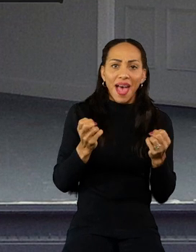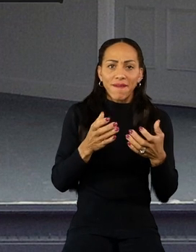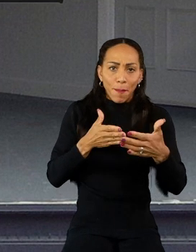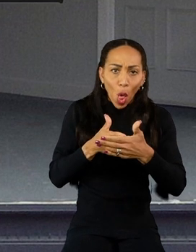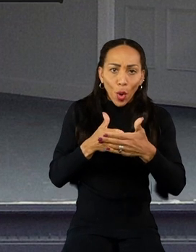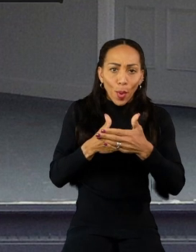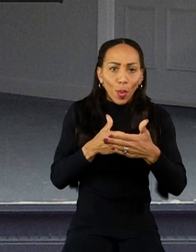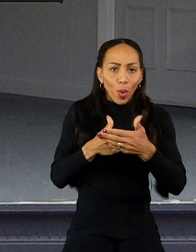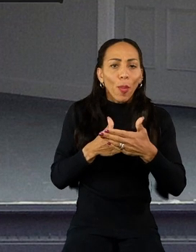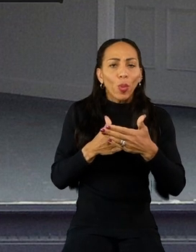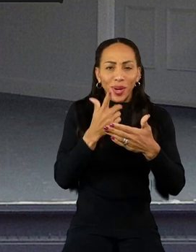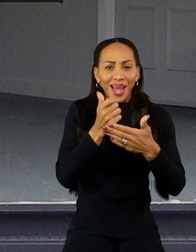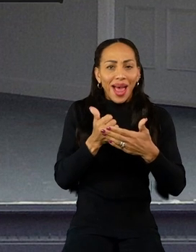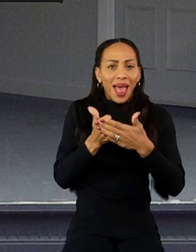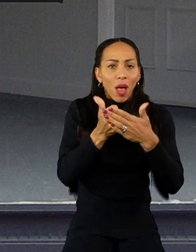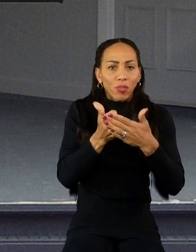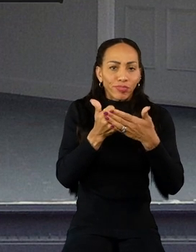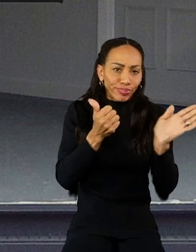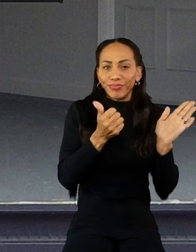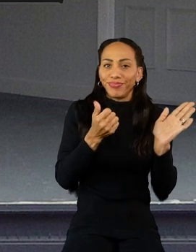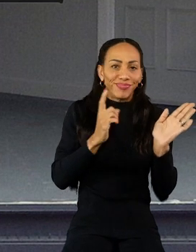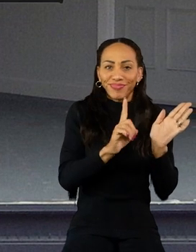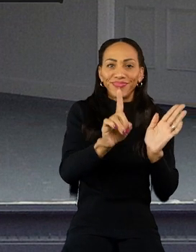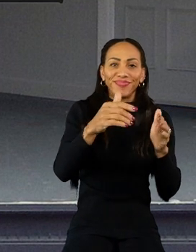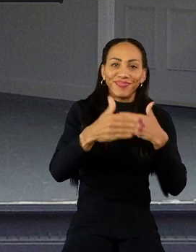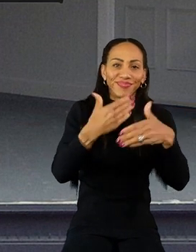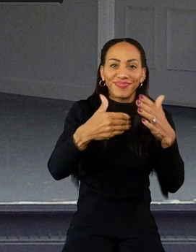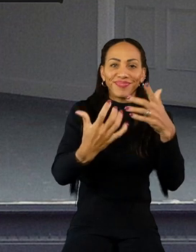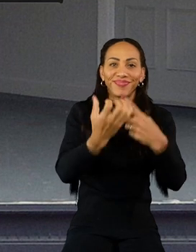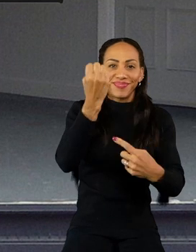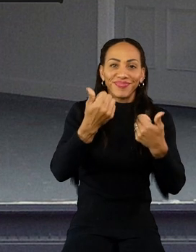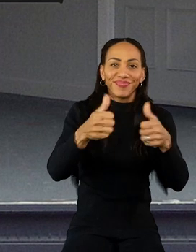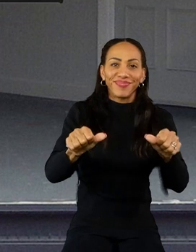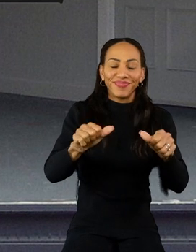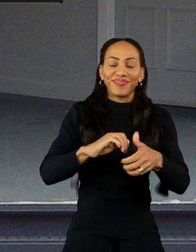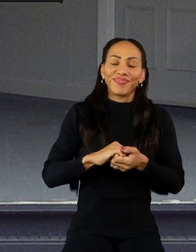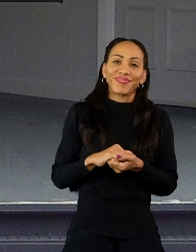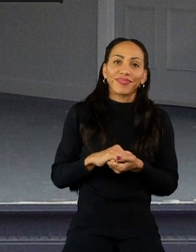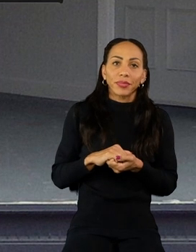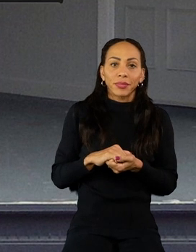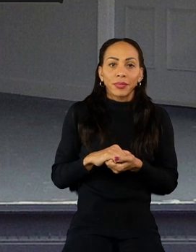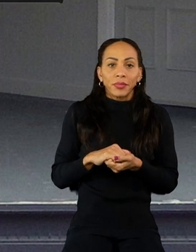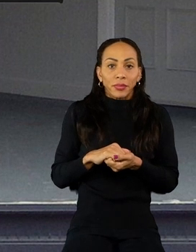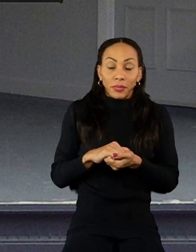if it's a sort of something, a hurdle, we don't want to stop. We don't want to let that get in the way. Make sure you can do